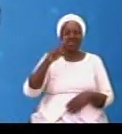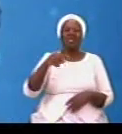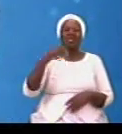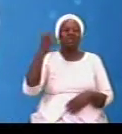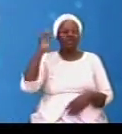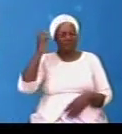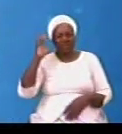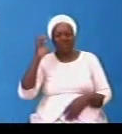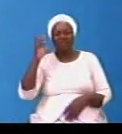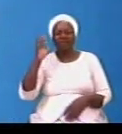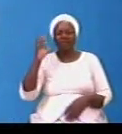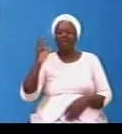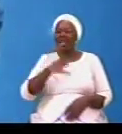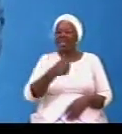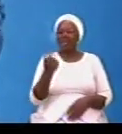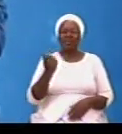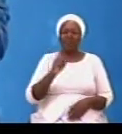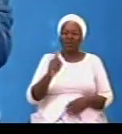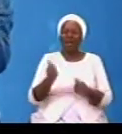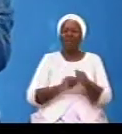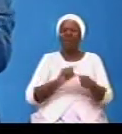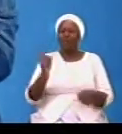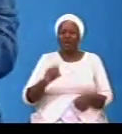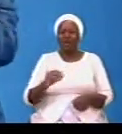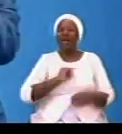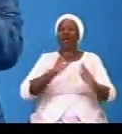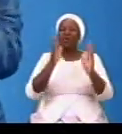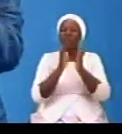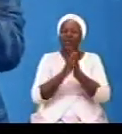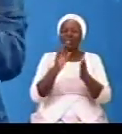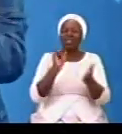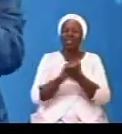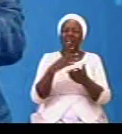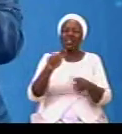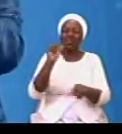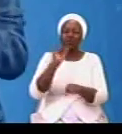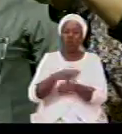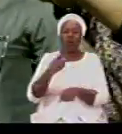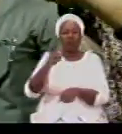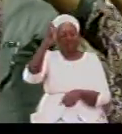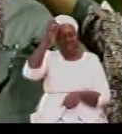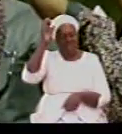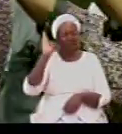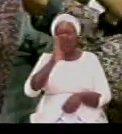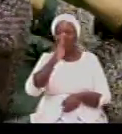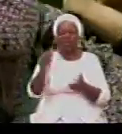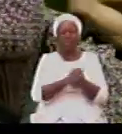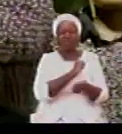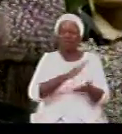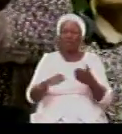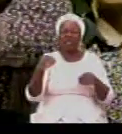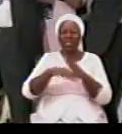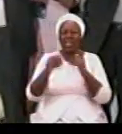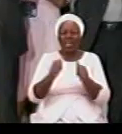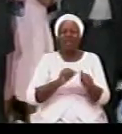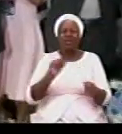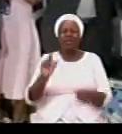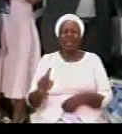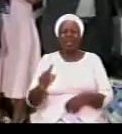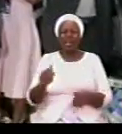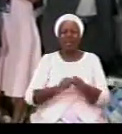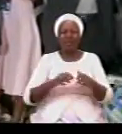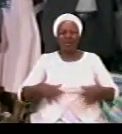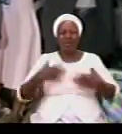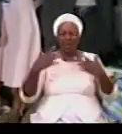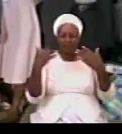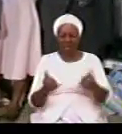the work of the devil will be destroyed in every life now, in Jesus' name. I pray,